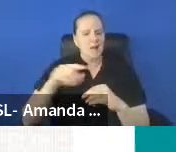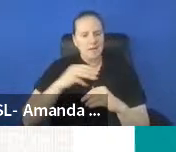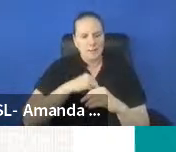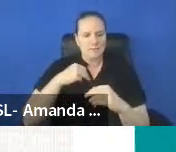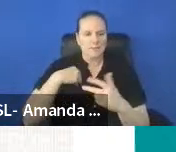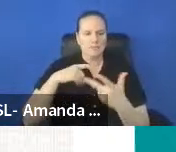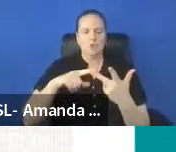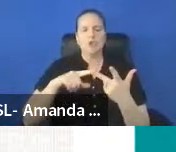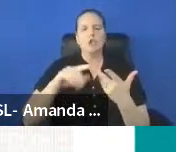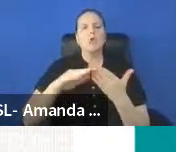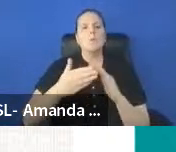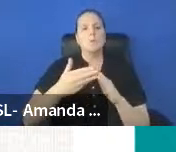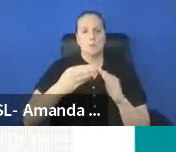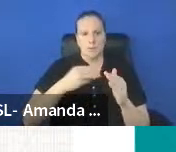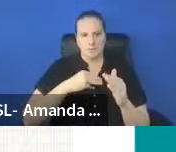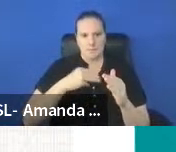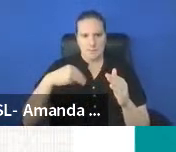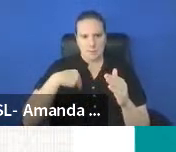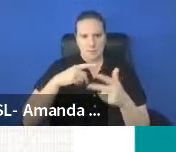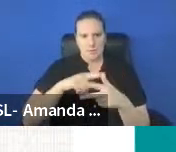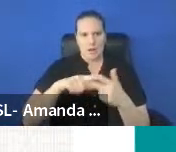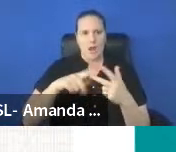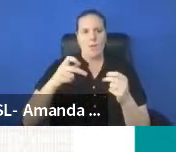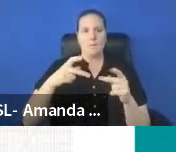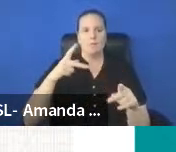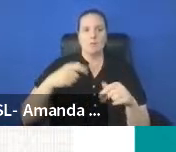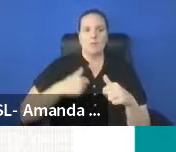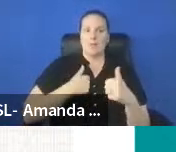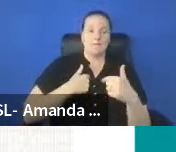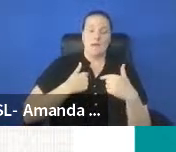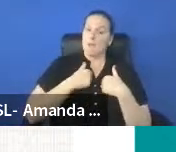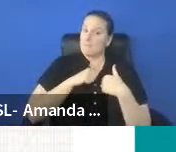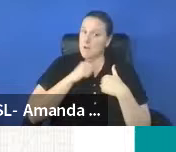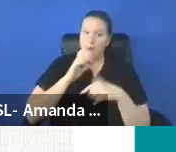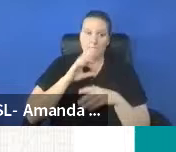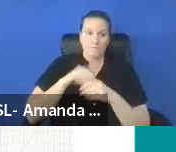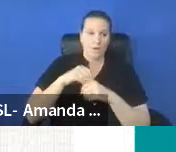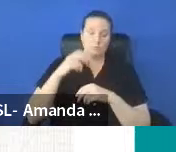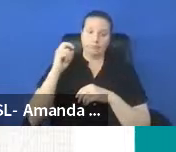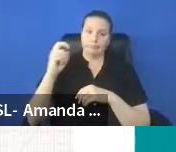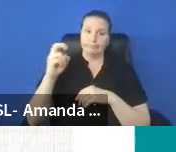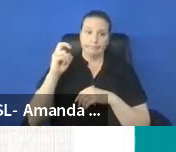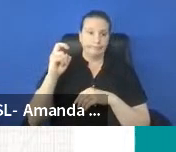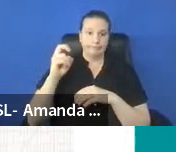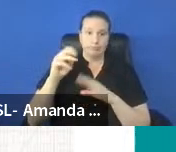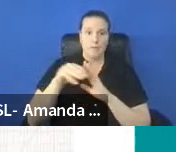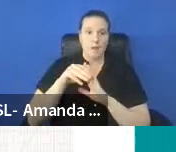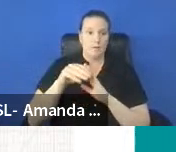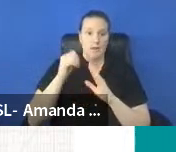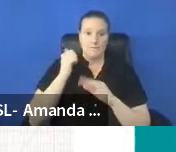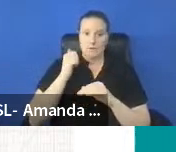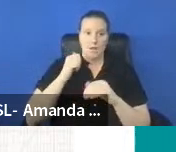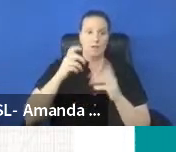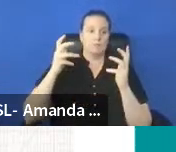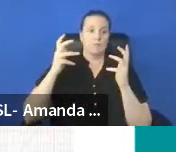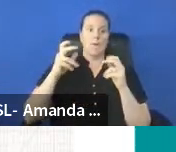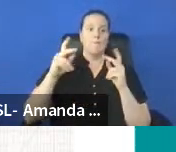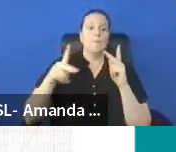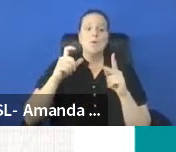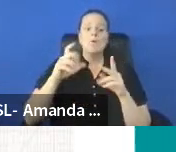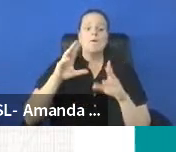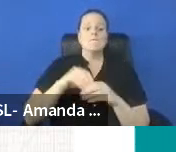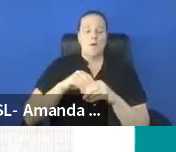maybe community, because I want people who live it. I don't live that transit model every day. I wanted a few people who live the model.